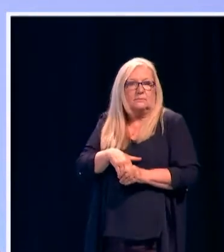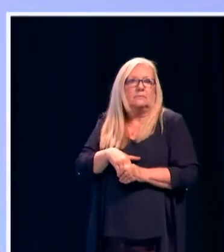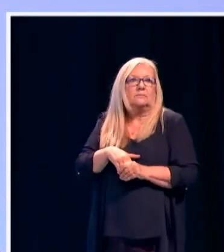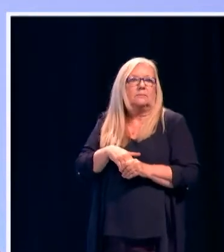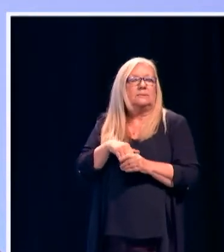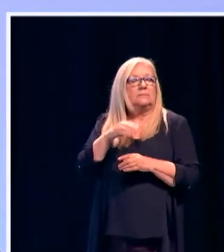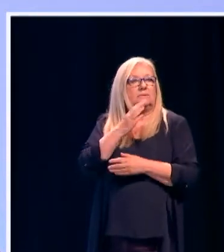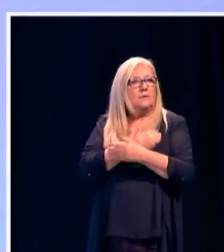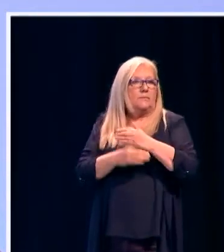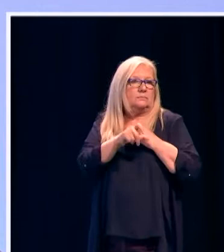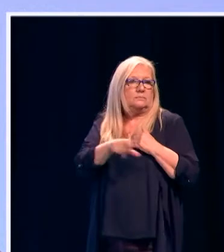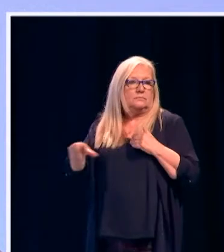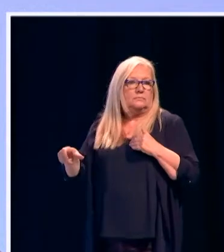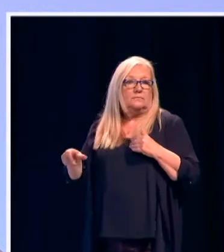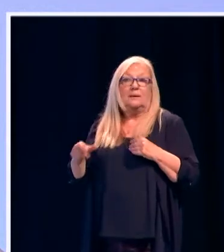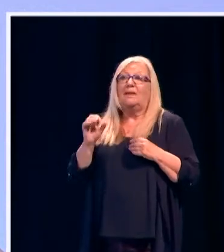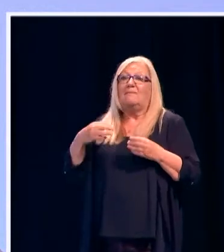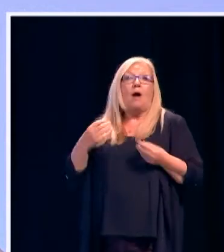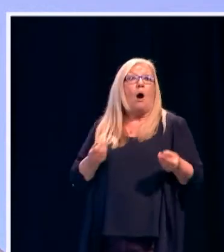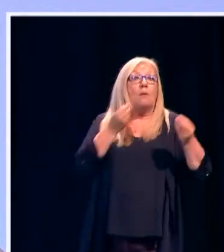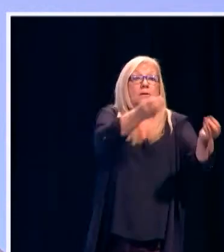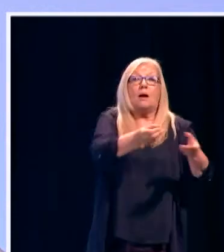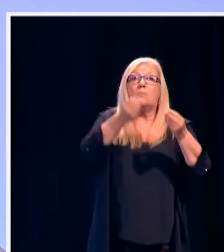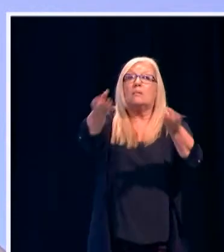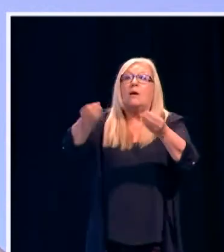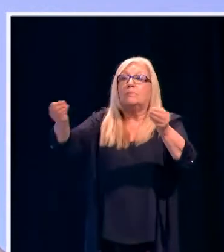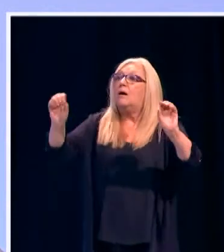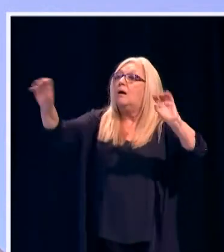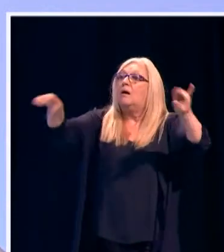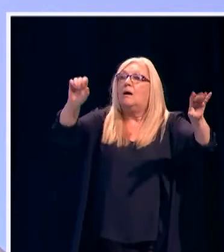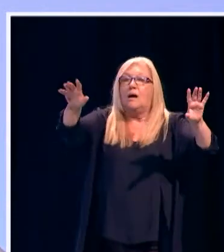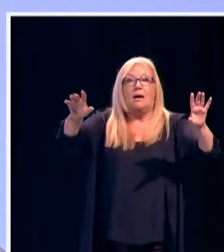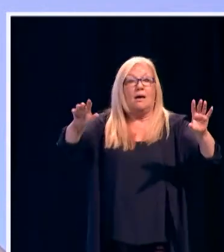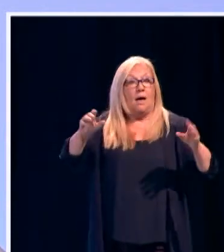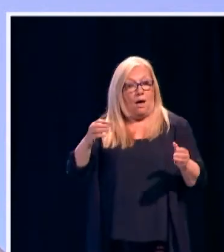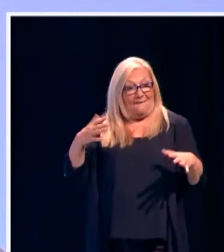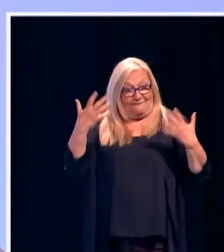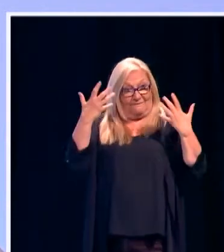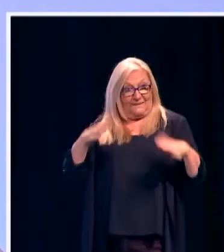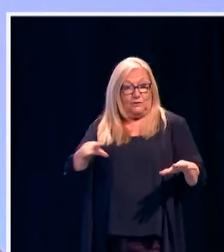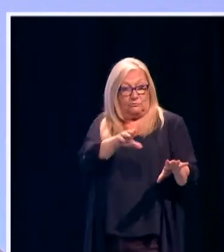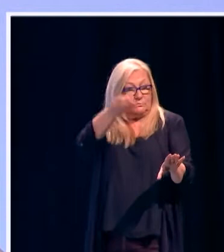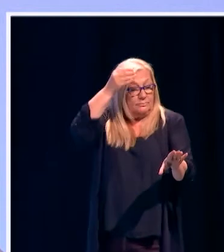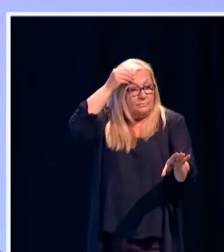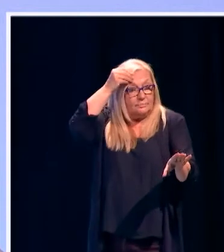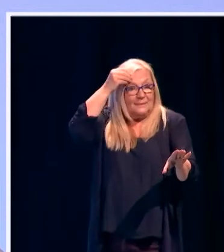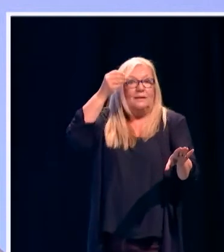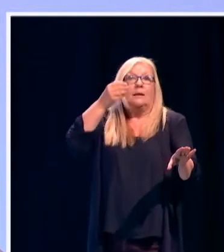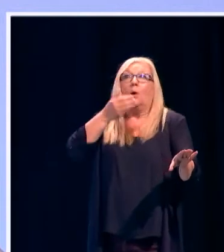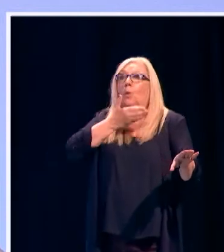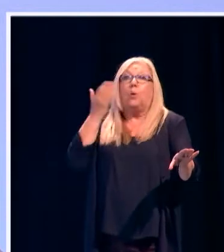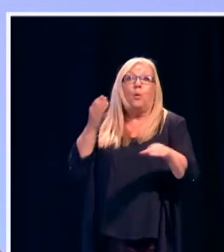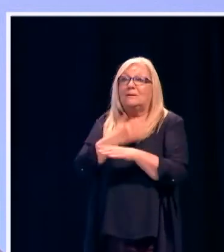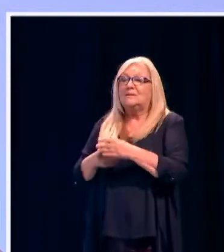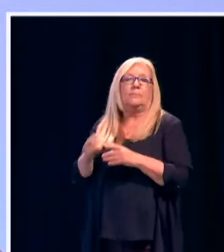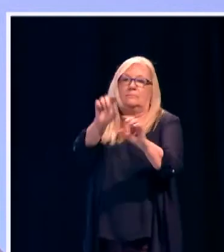the tools to companies to design technology. We don't deliver the final product more often than not. So I just thought I'd share